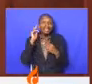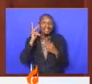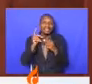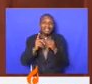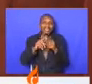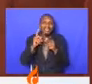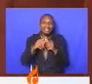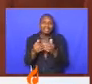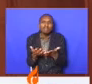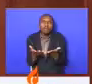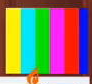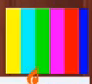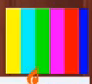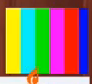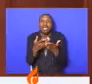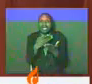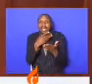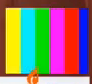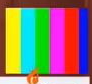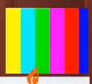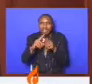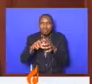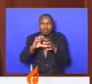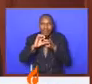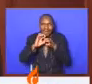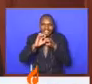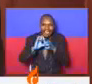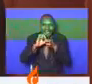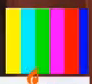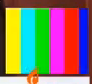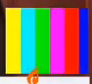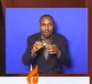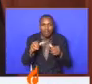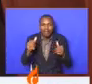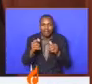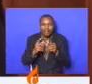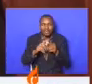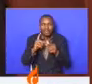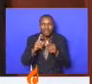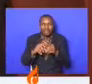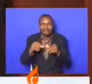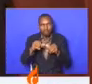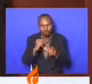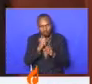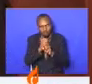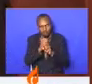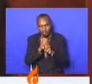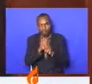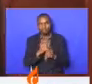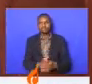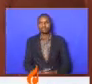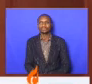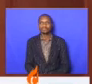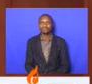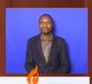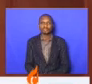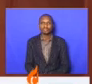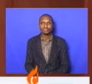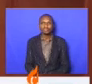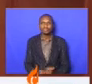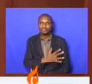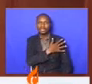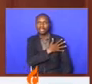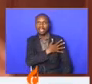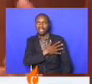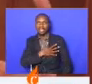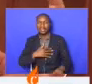for pyrethrum. We have connected Cantegra to, I think, your agricultural minister somewhere. And what